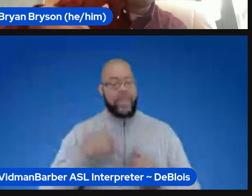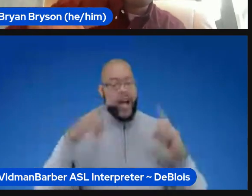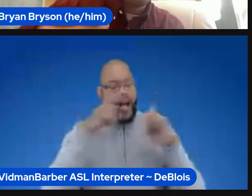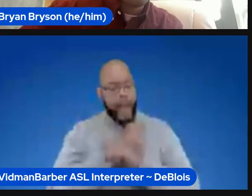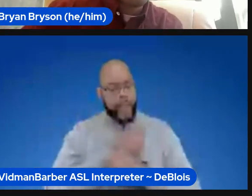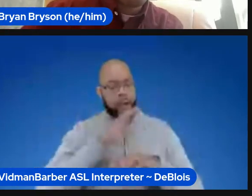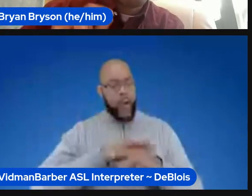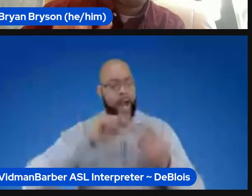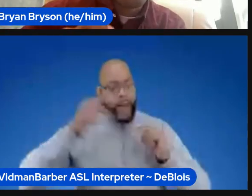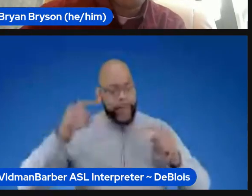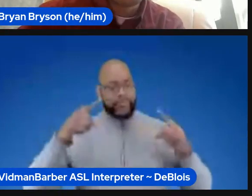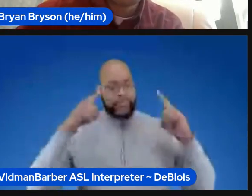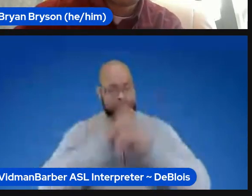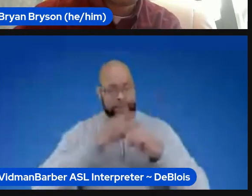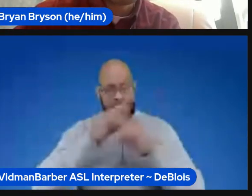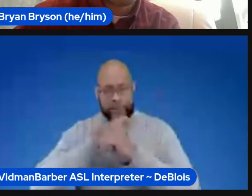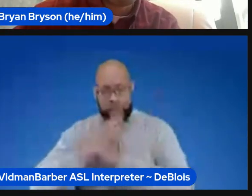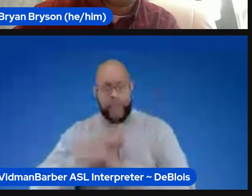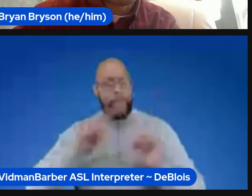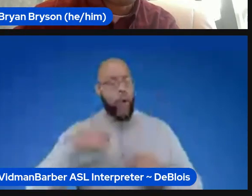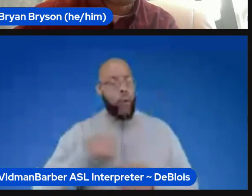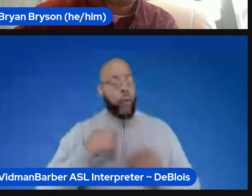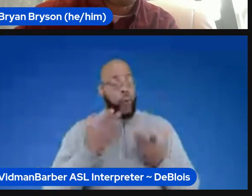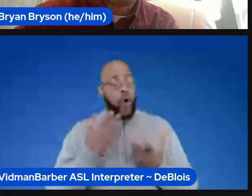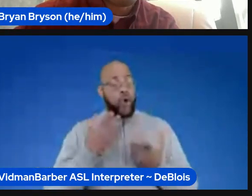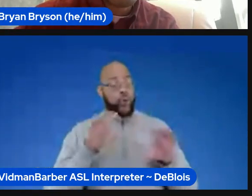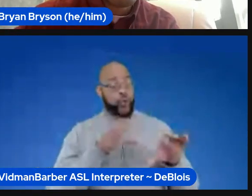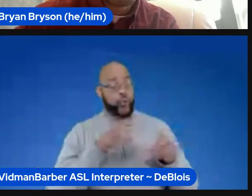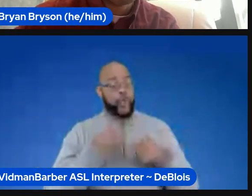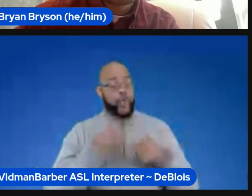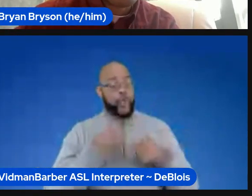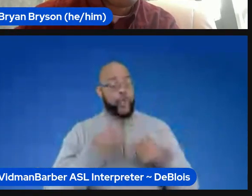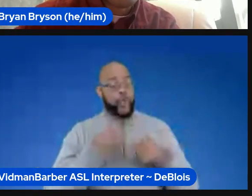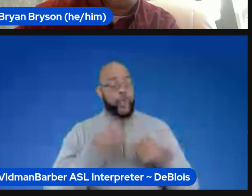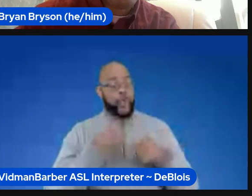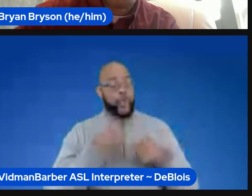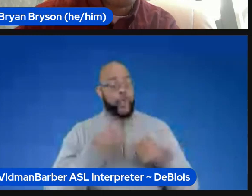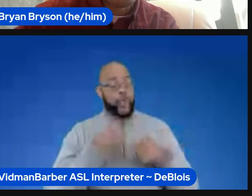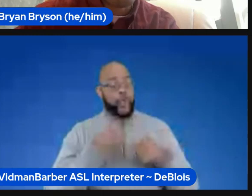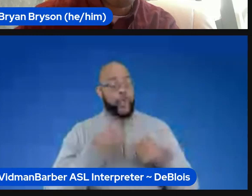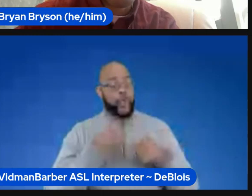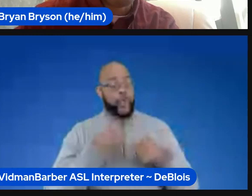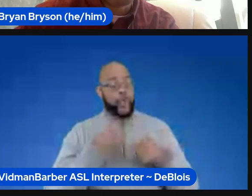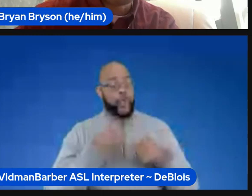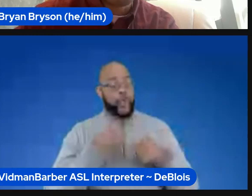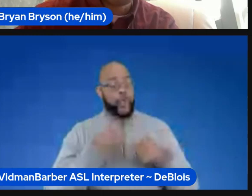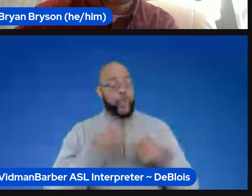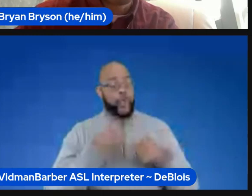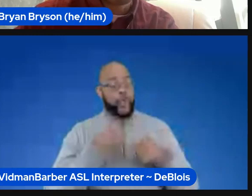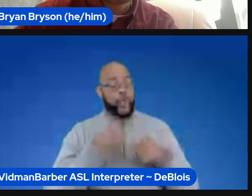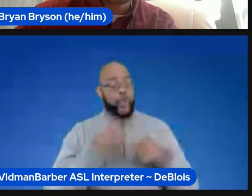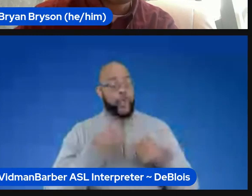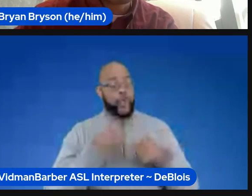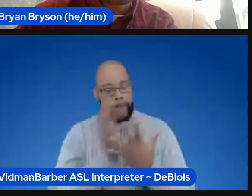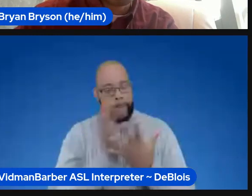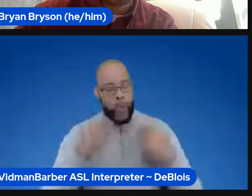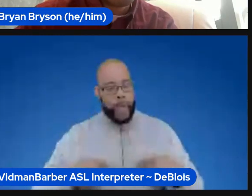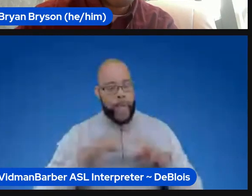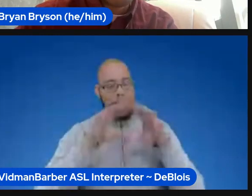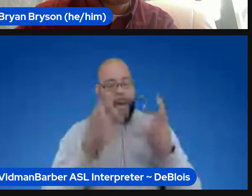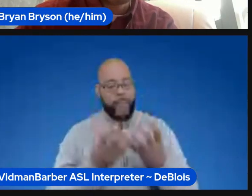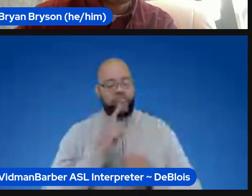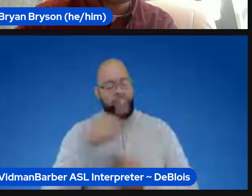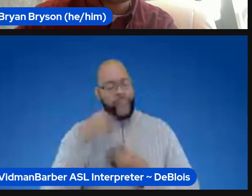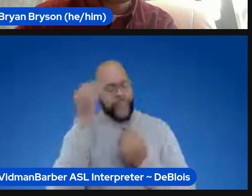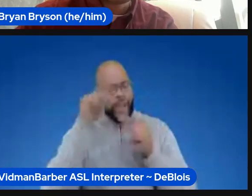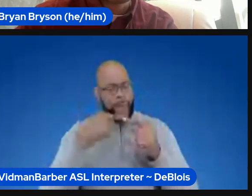on complexity, but we would ideally like to make vaccines that work homogeneously across the human population. So we've been really thinking about